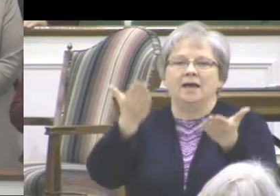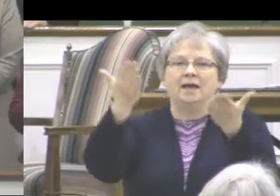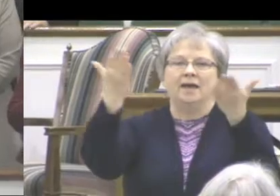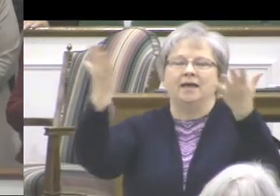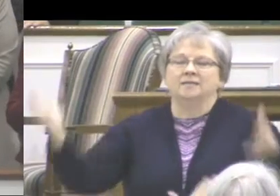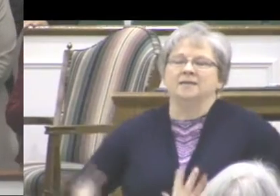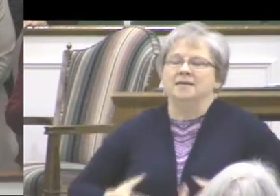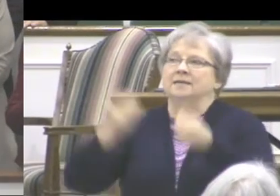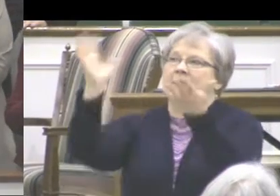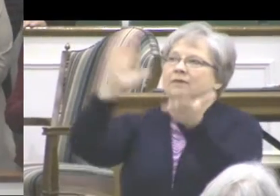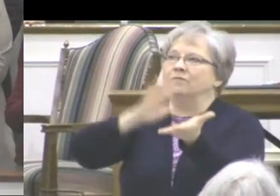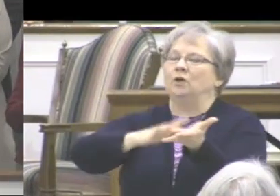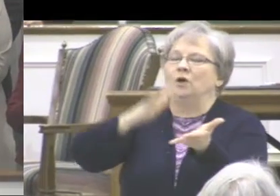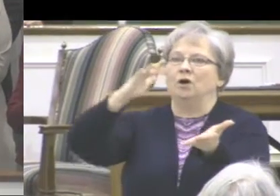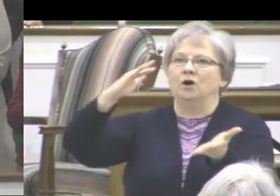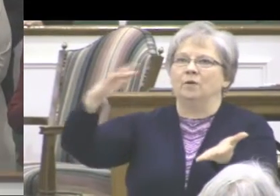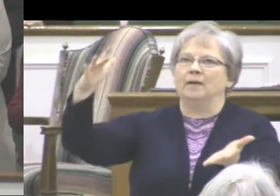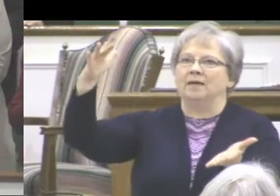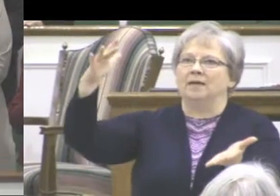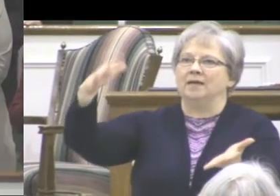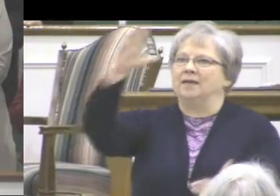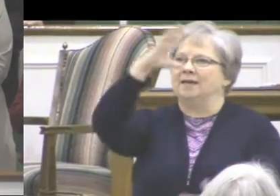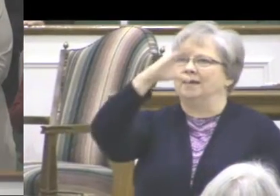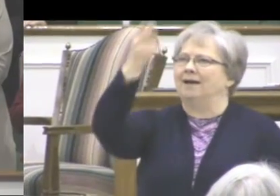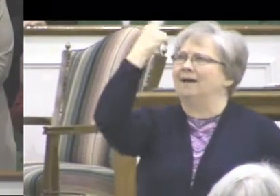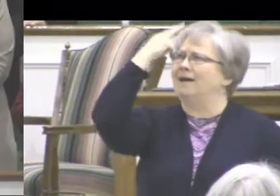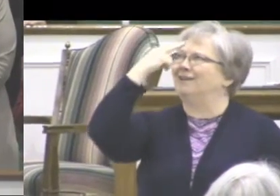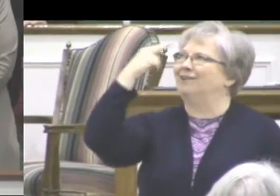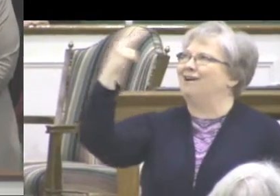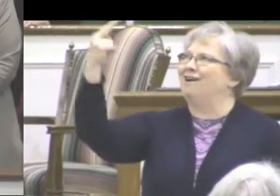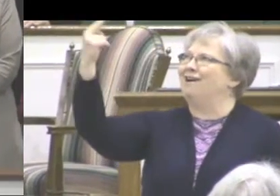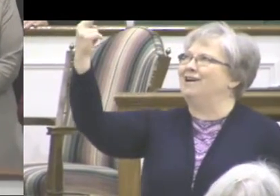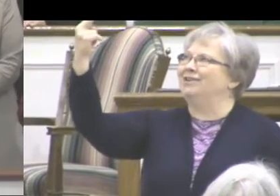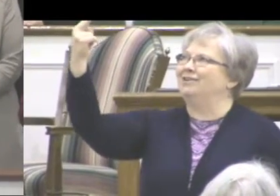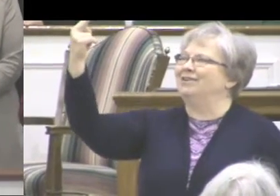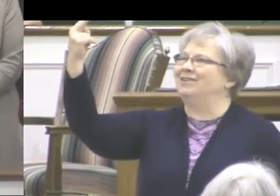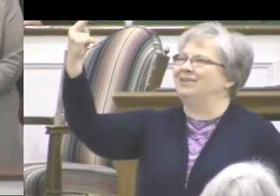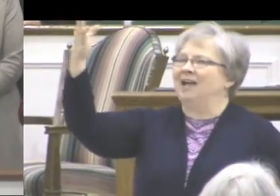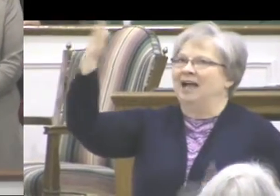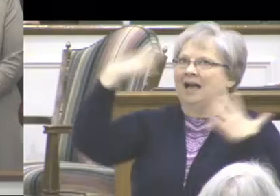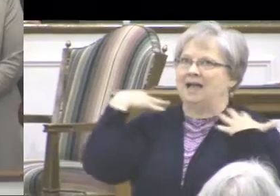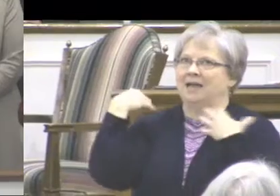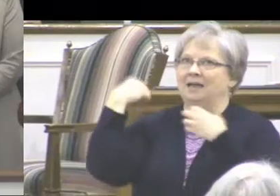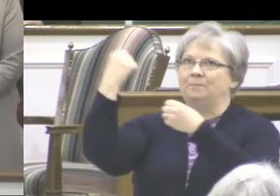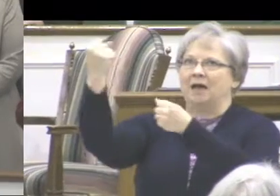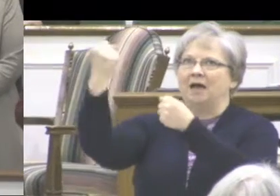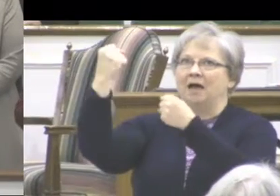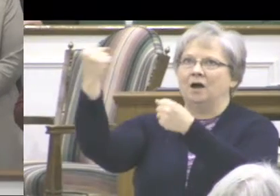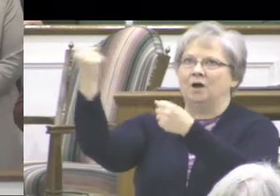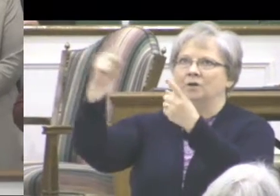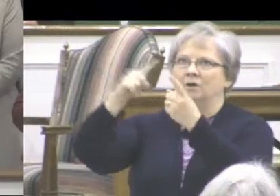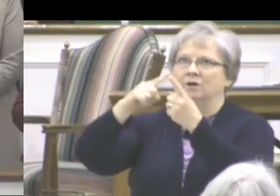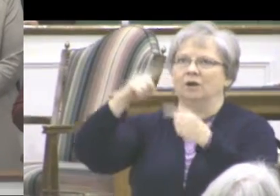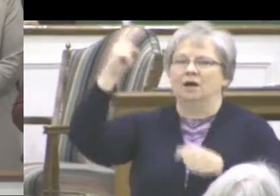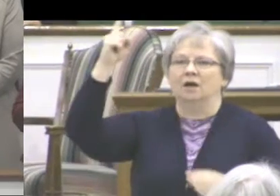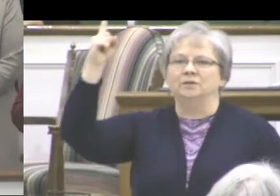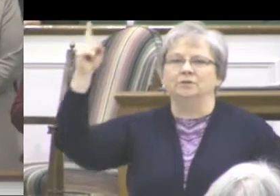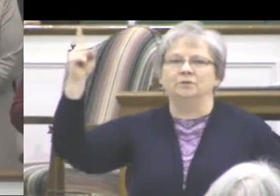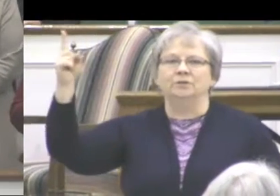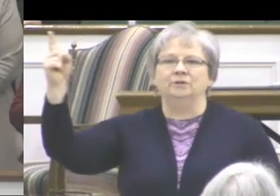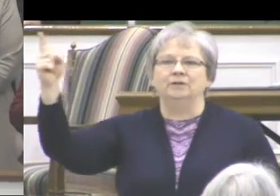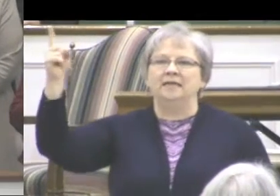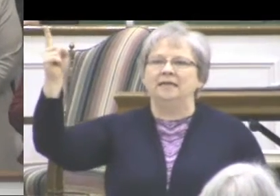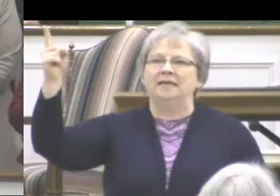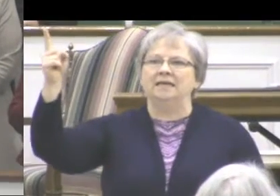voices raise. Give glory and honor and